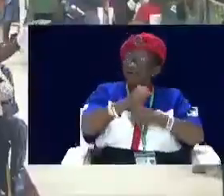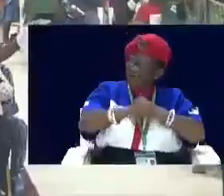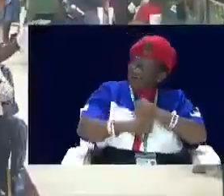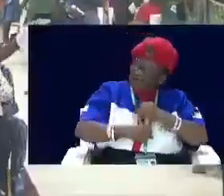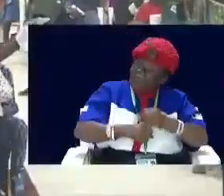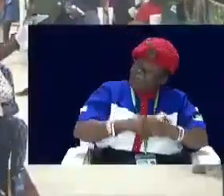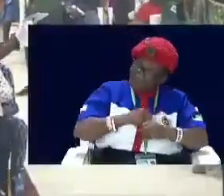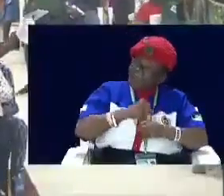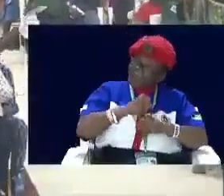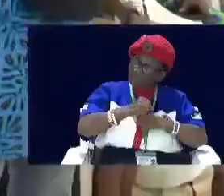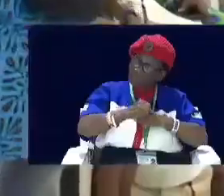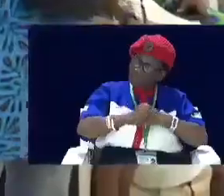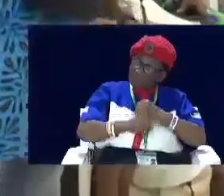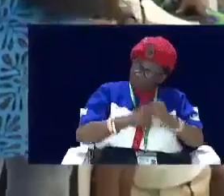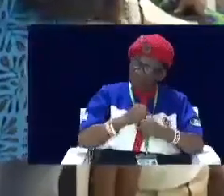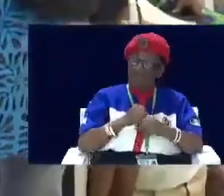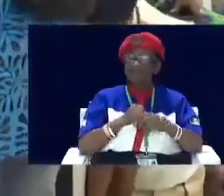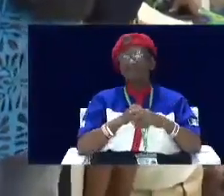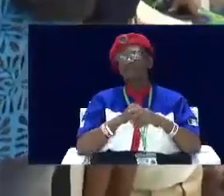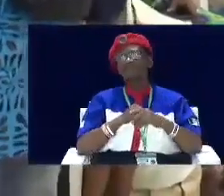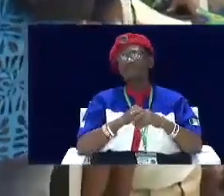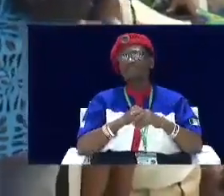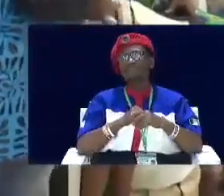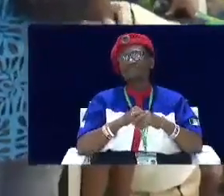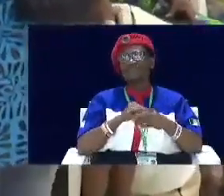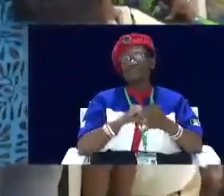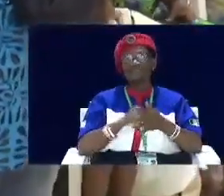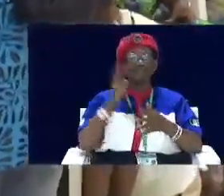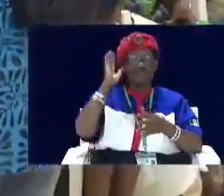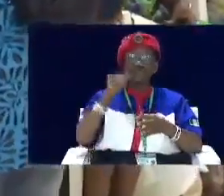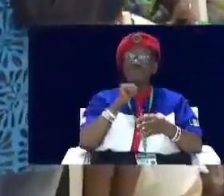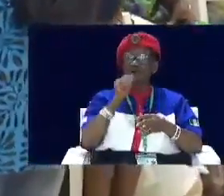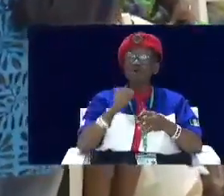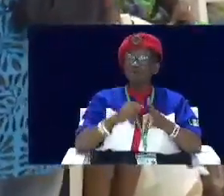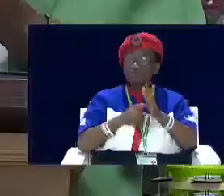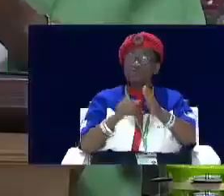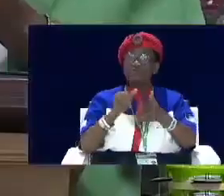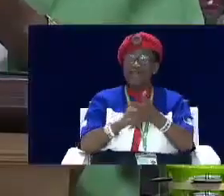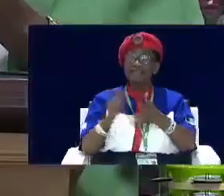àpẹẹrẹ mọ́ wípé ẹ jìyà rí nínú ìran yín.